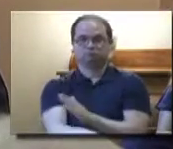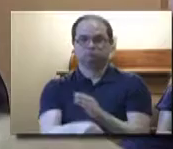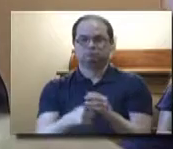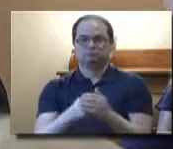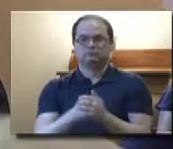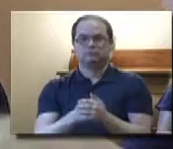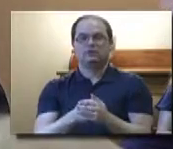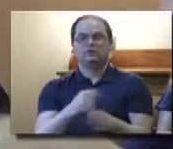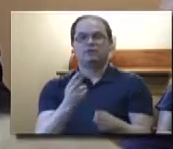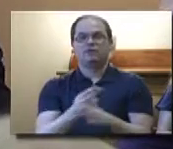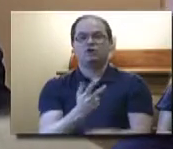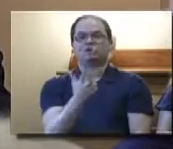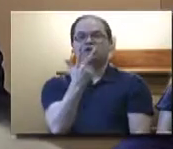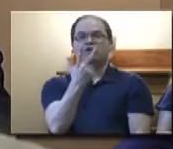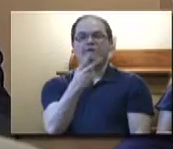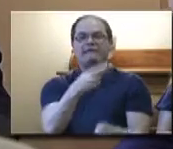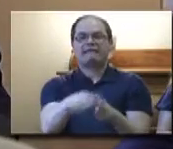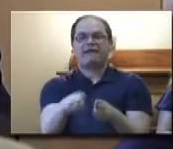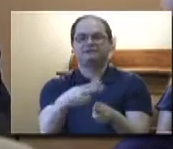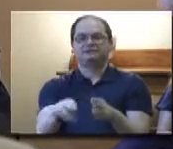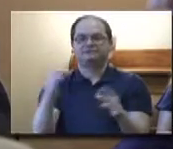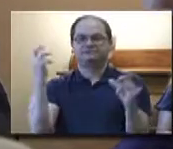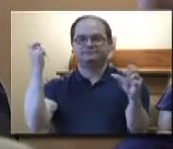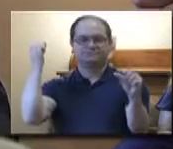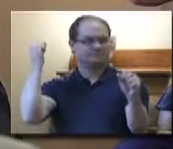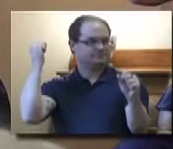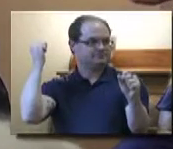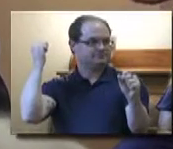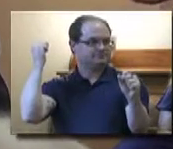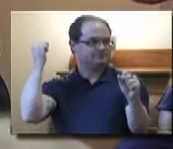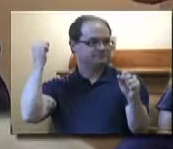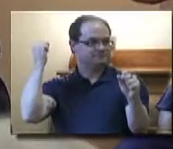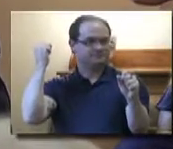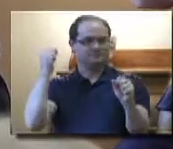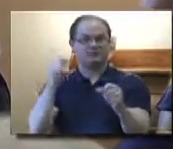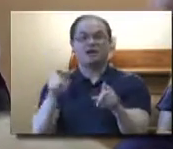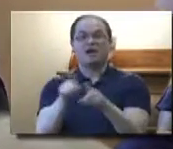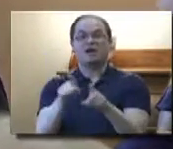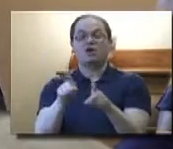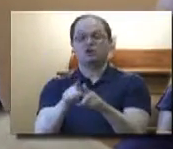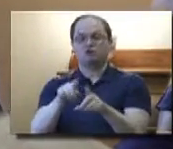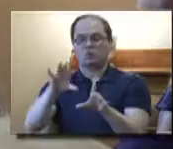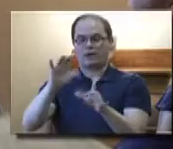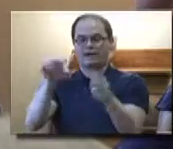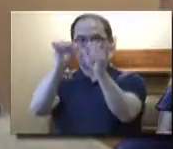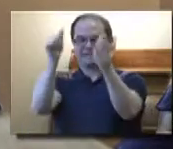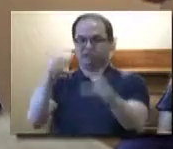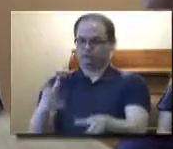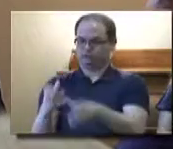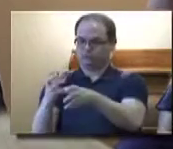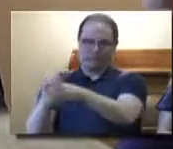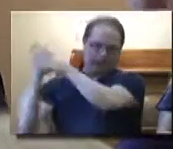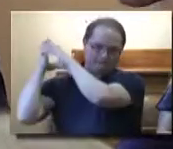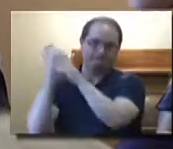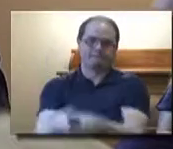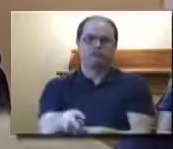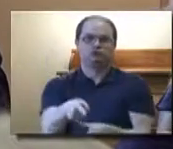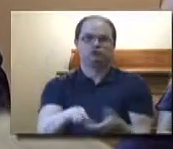They used 3 knives, a small statuette to bludgeon her,